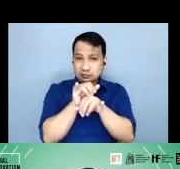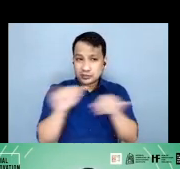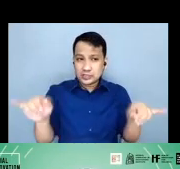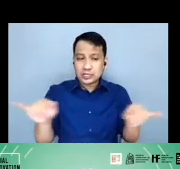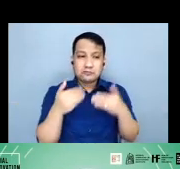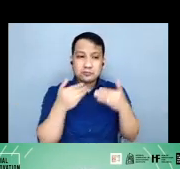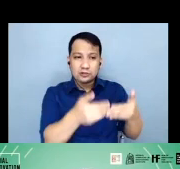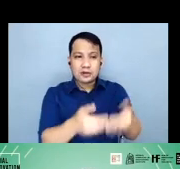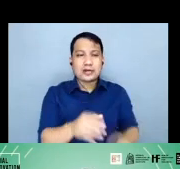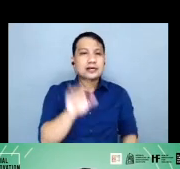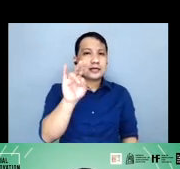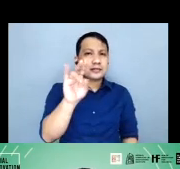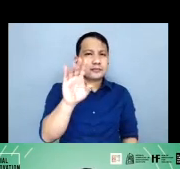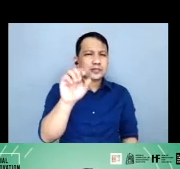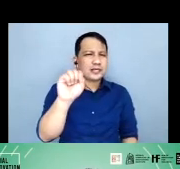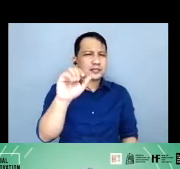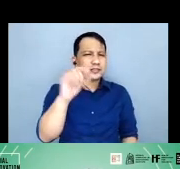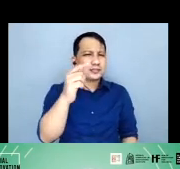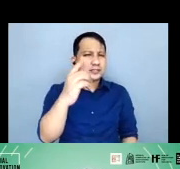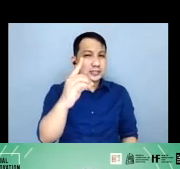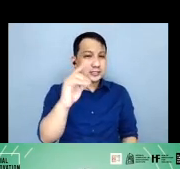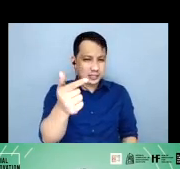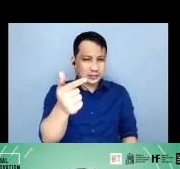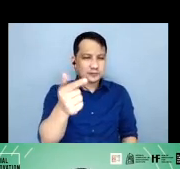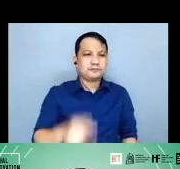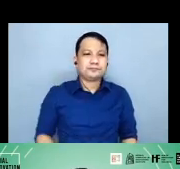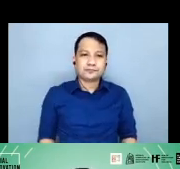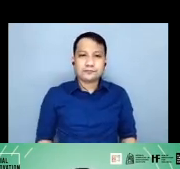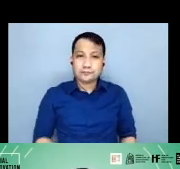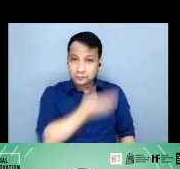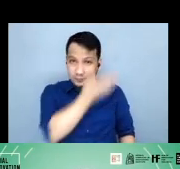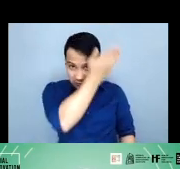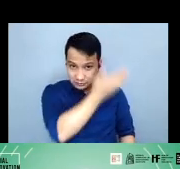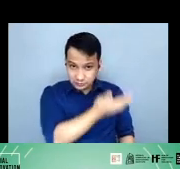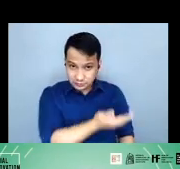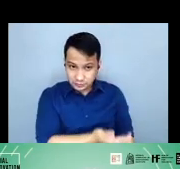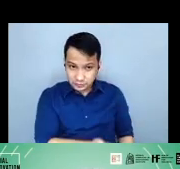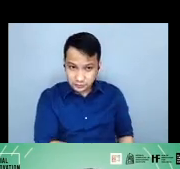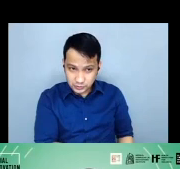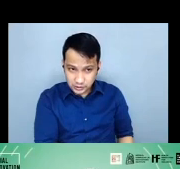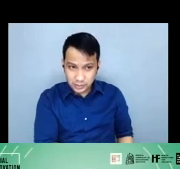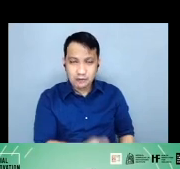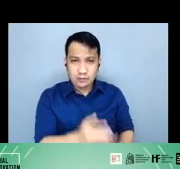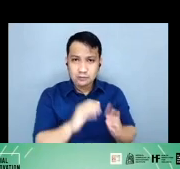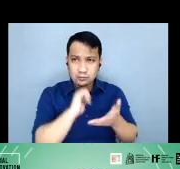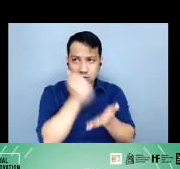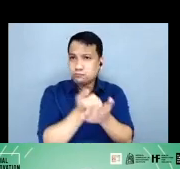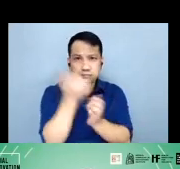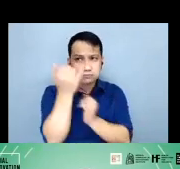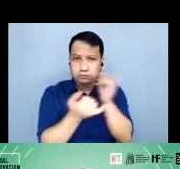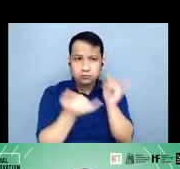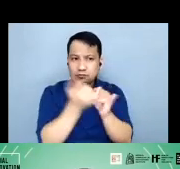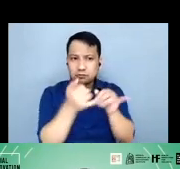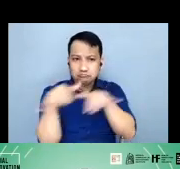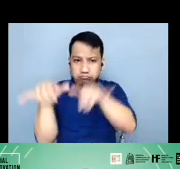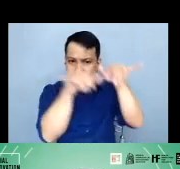is through the 17 SDGs. So these are Sustainable Development Goals, which are established internationally as a way to measure and